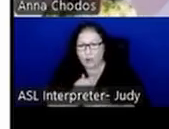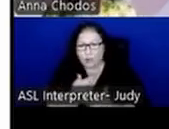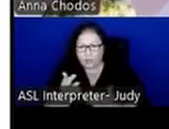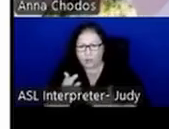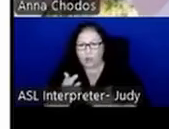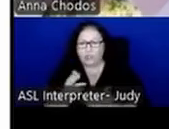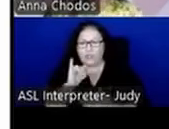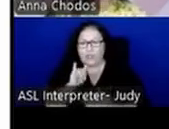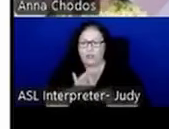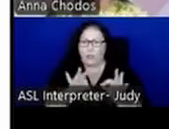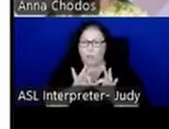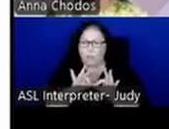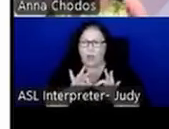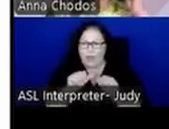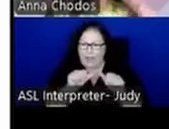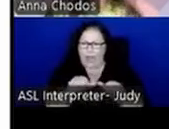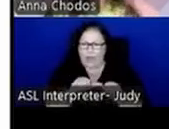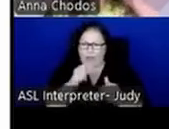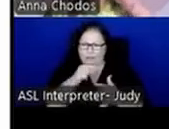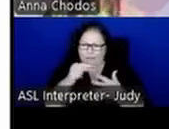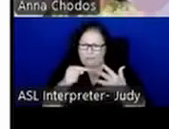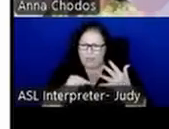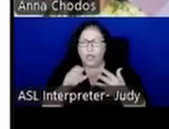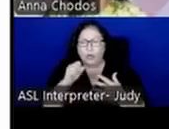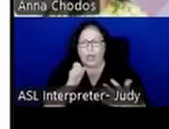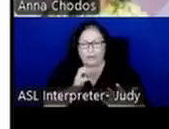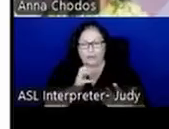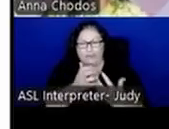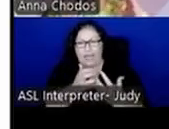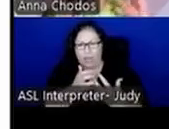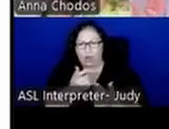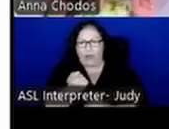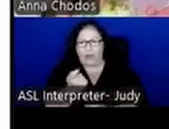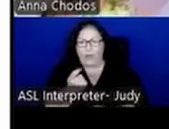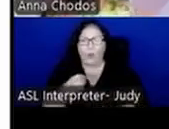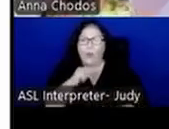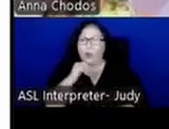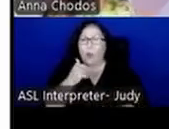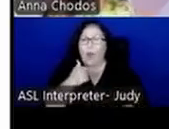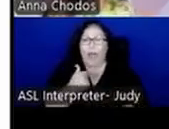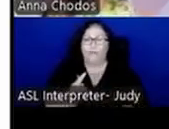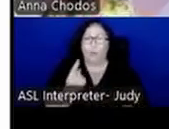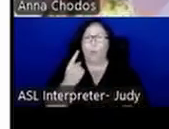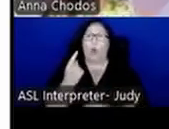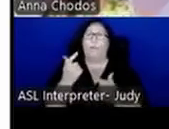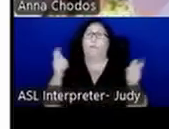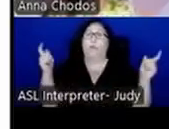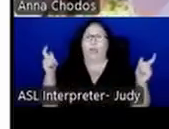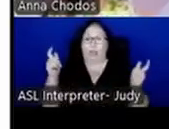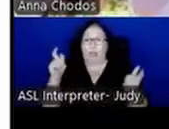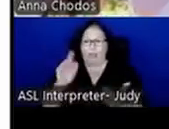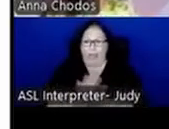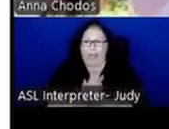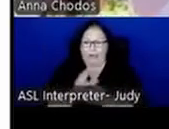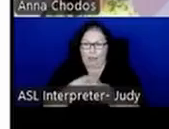bit. And so we do not have one mega handout. That really is our AAA. Basically, it's like I would send them there to get